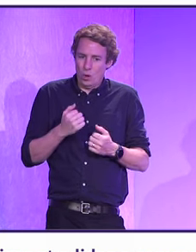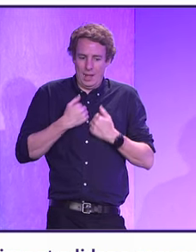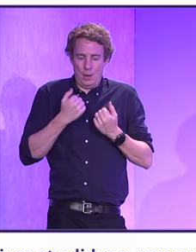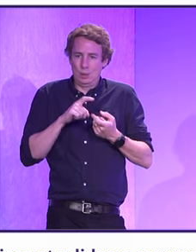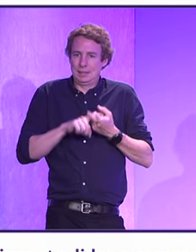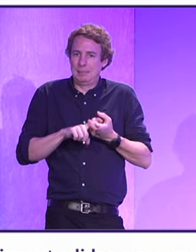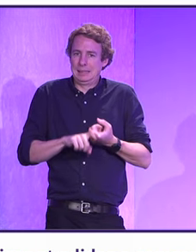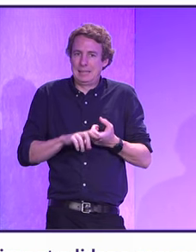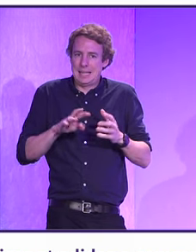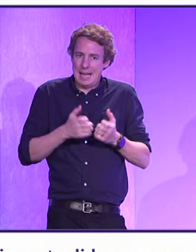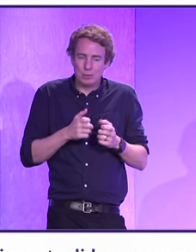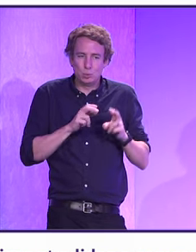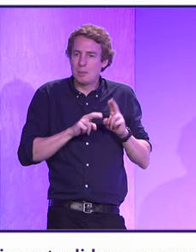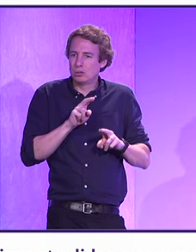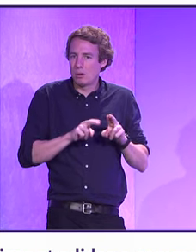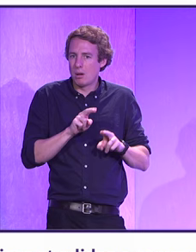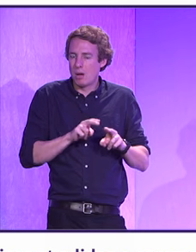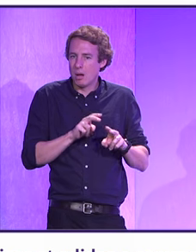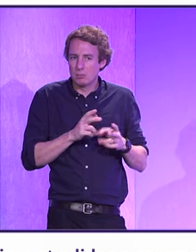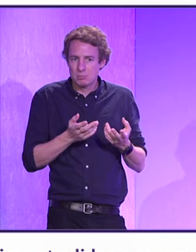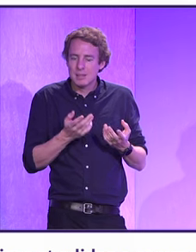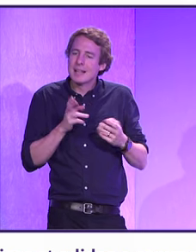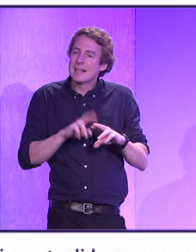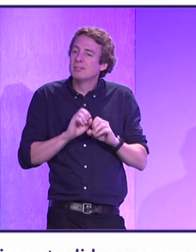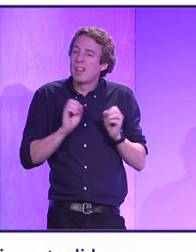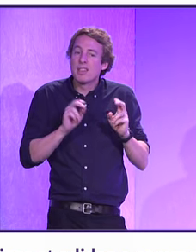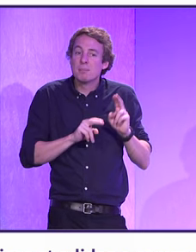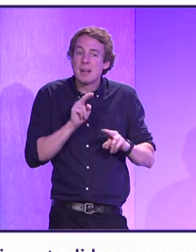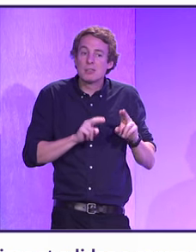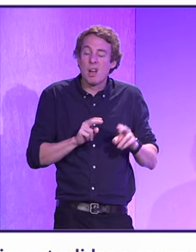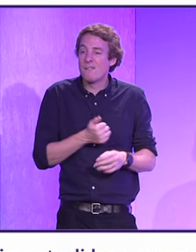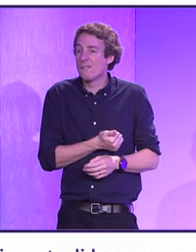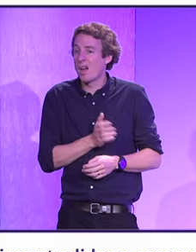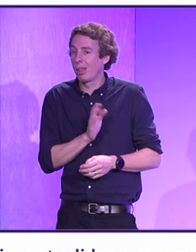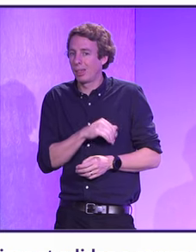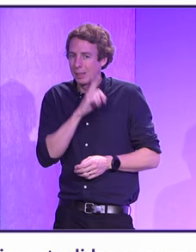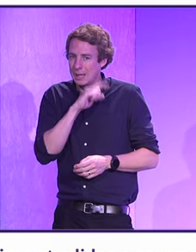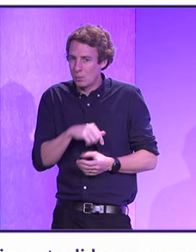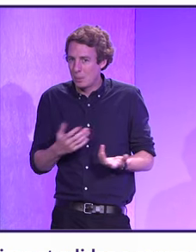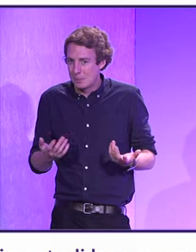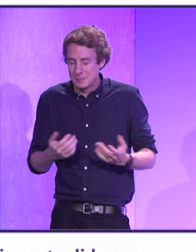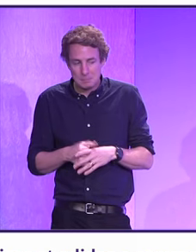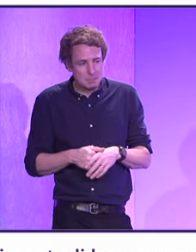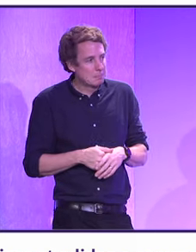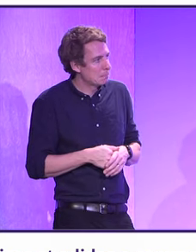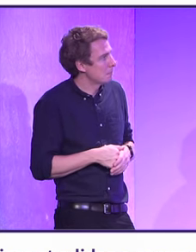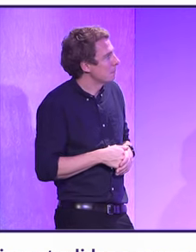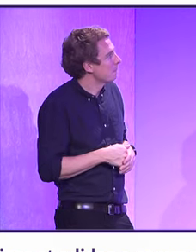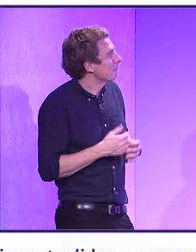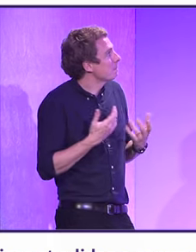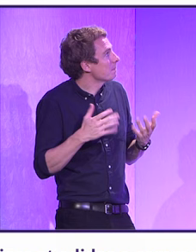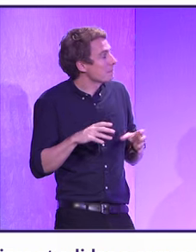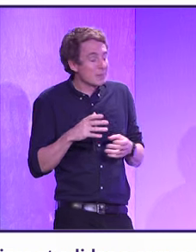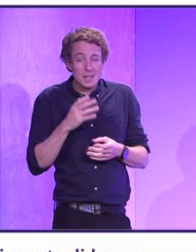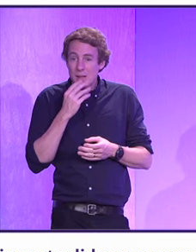know what is stability, that we measure, because if we don't measure, everything is fine, everything is great. We obviously use the